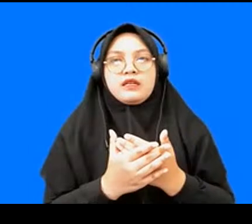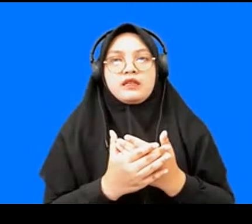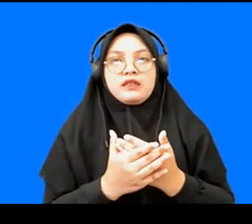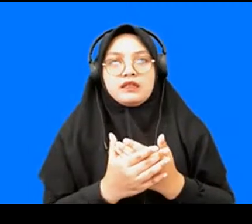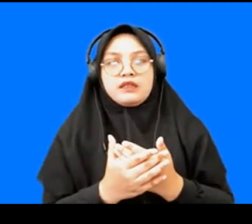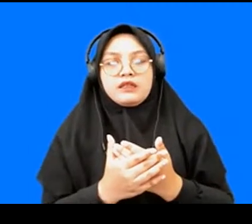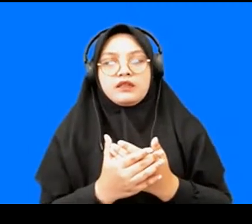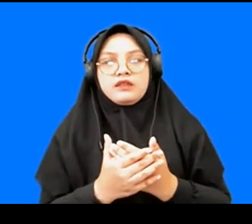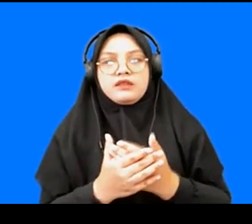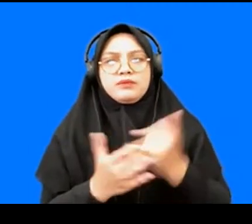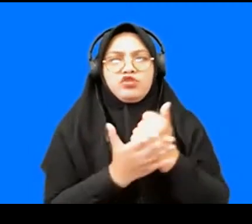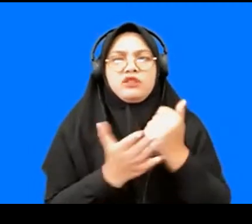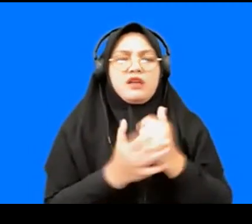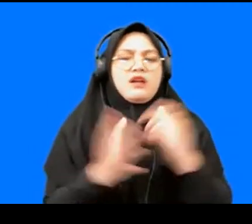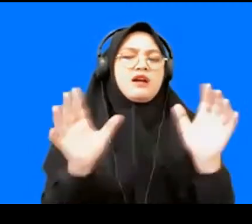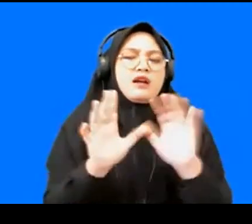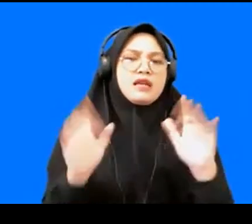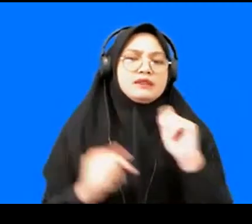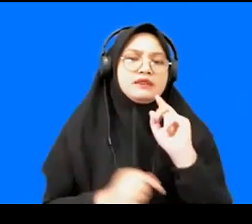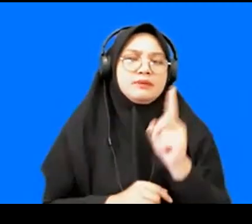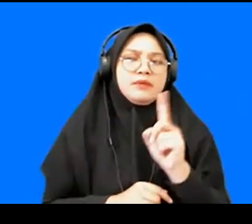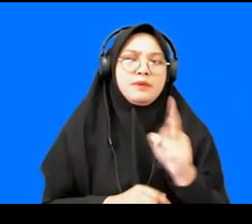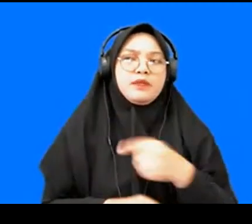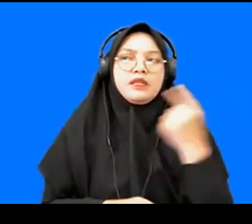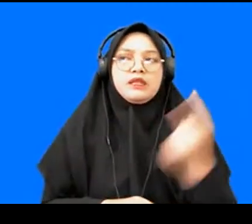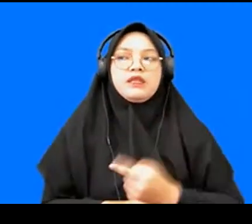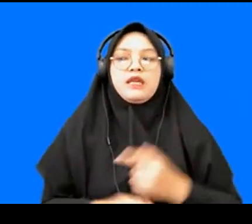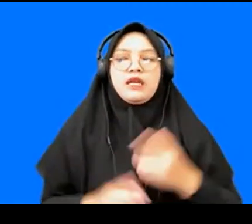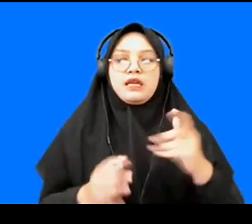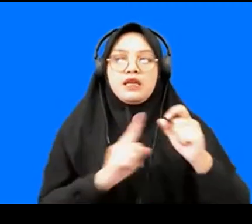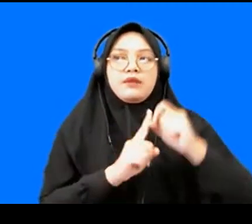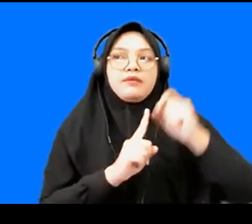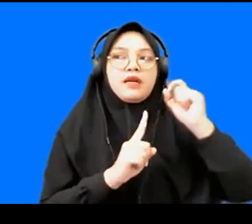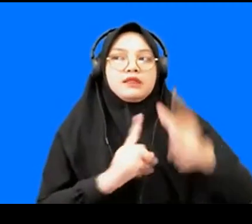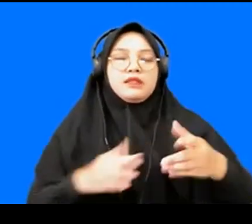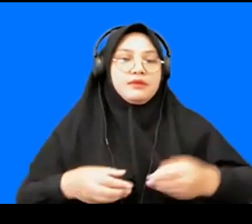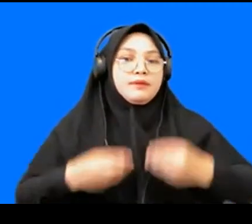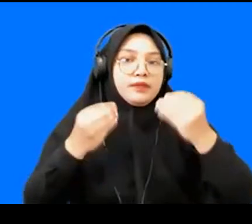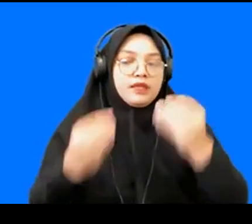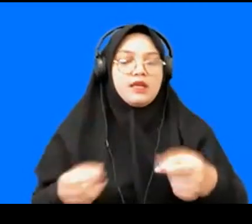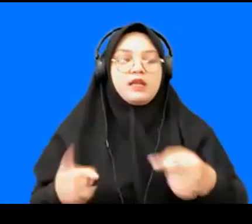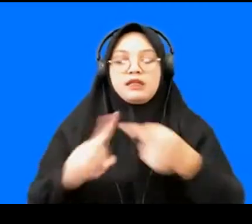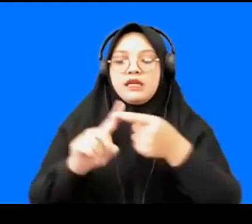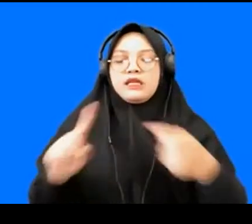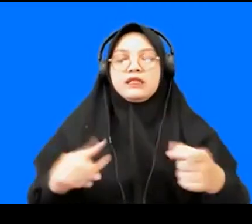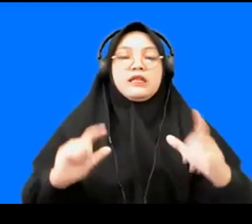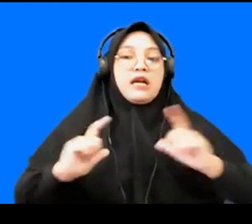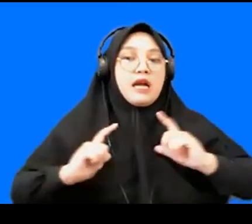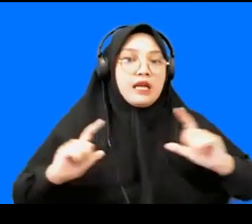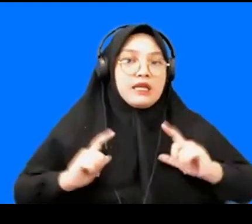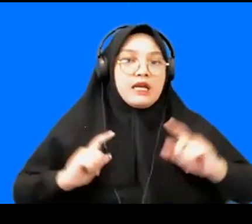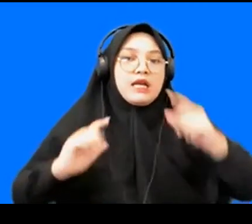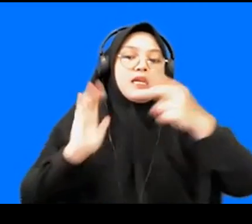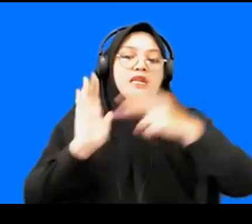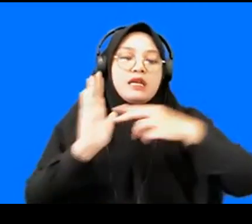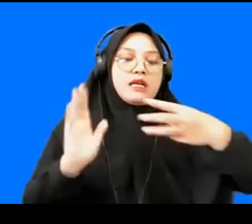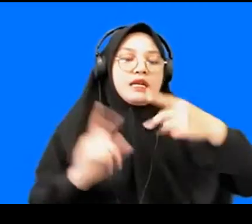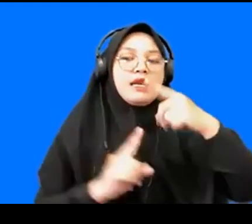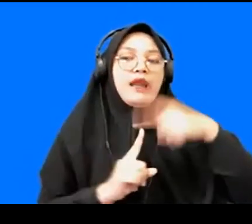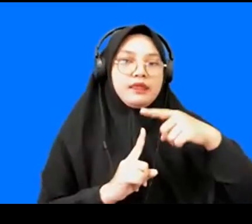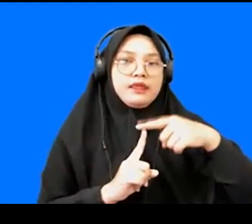and the network could grow even without earning any income. In fact, even losing some income. I mean,